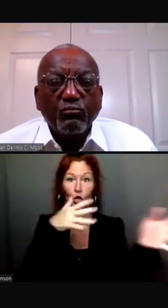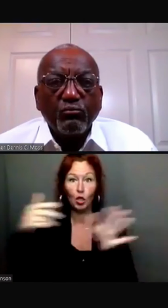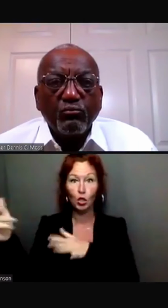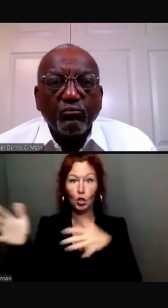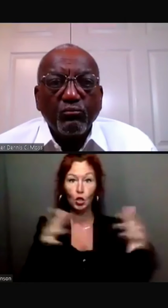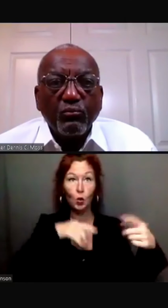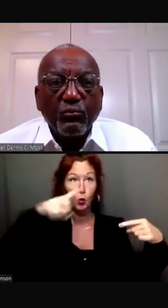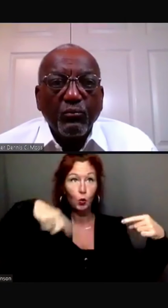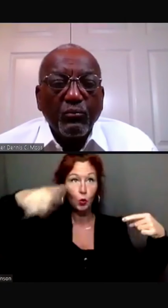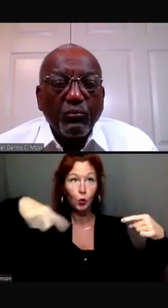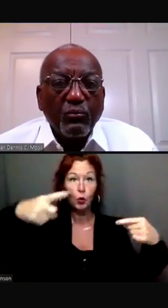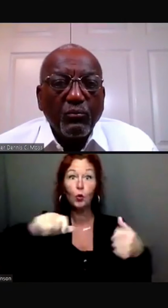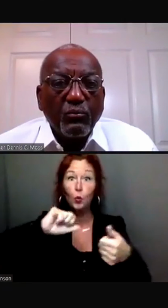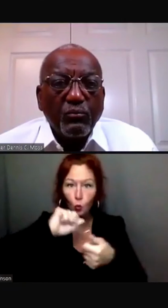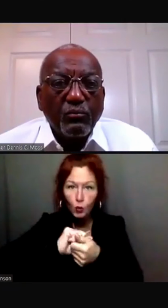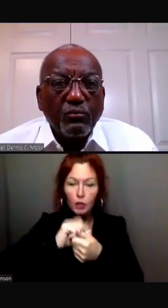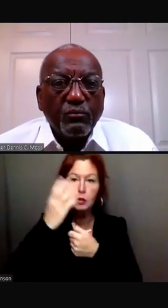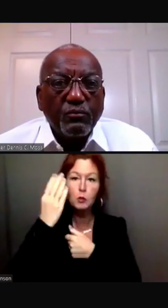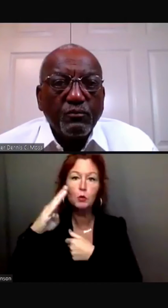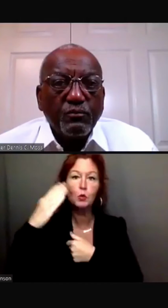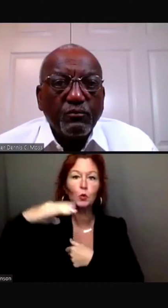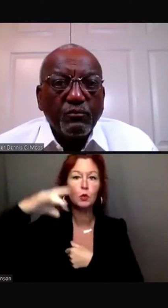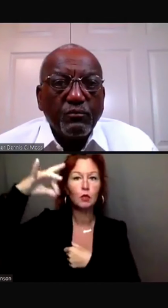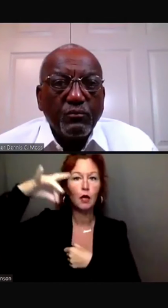EOC itself that will kill the virus.